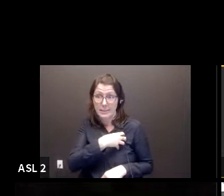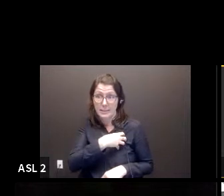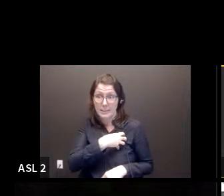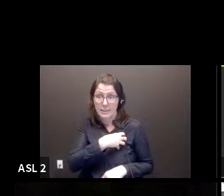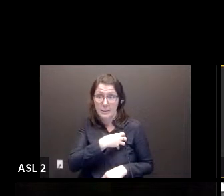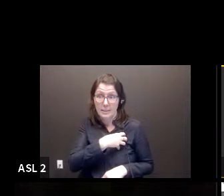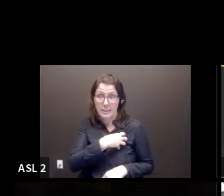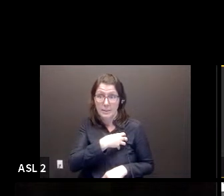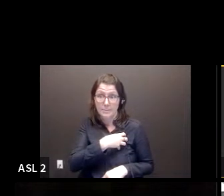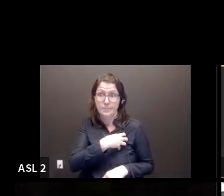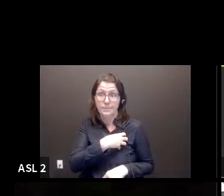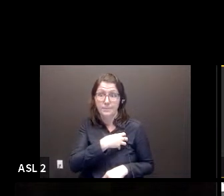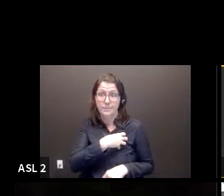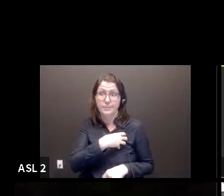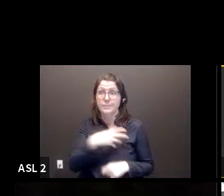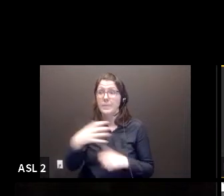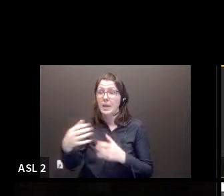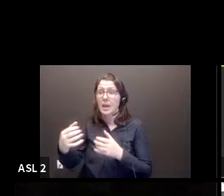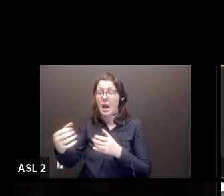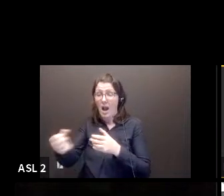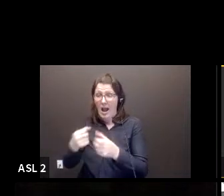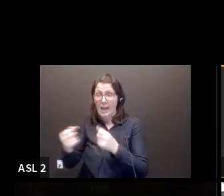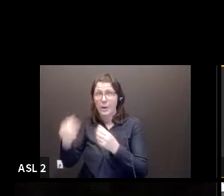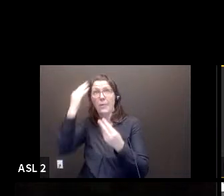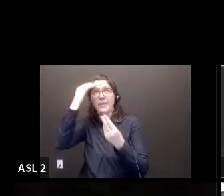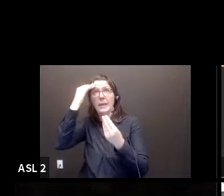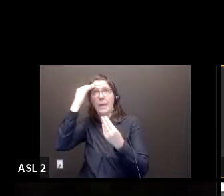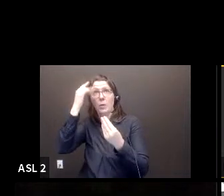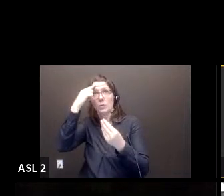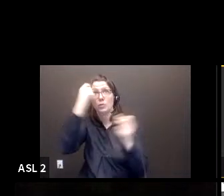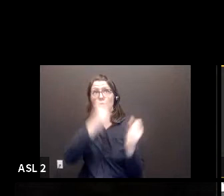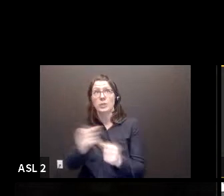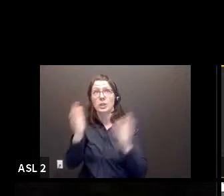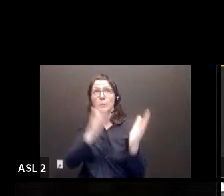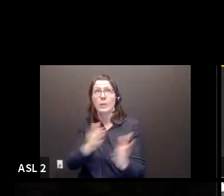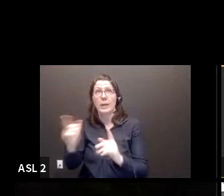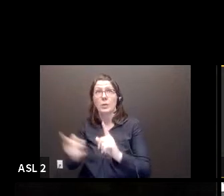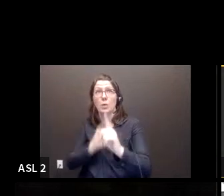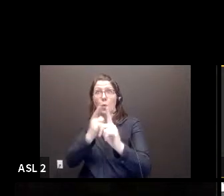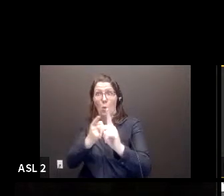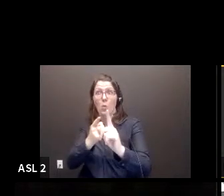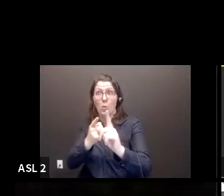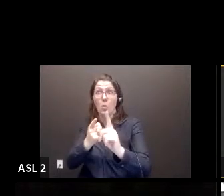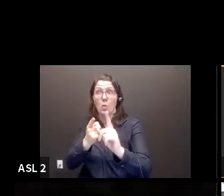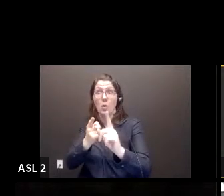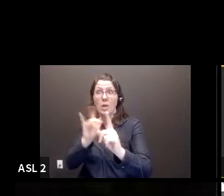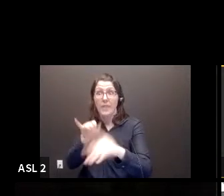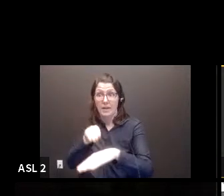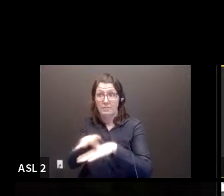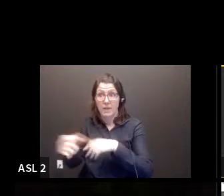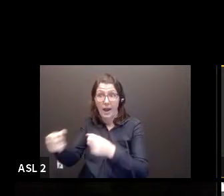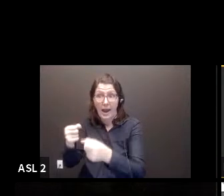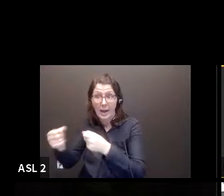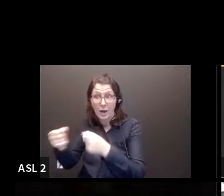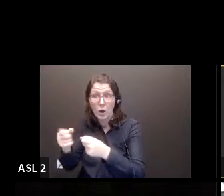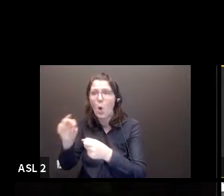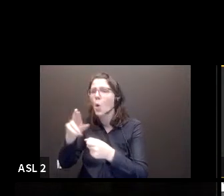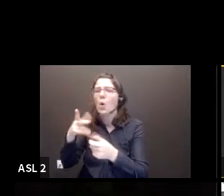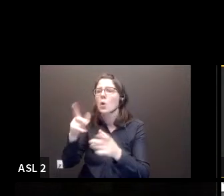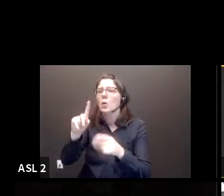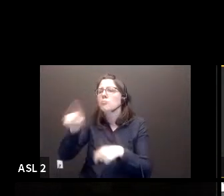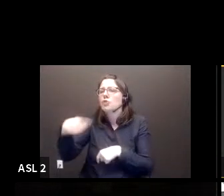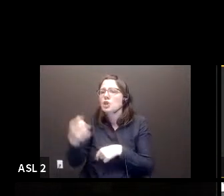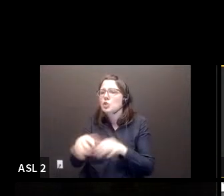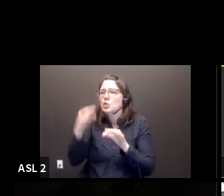move the needle on the strategic plans of the opsb and the ops or just replace the